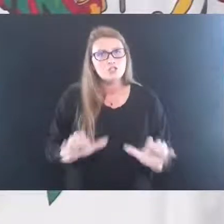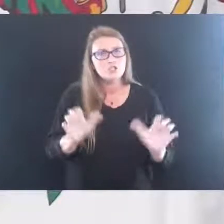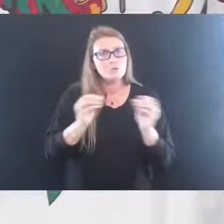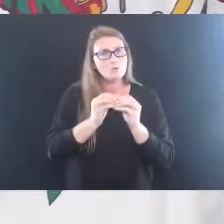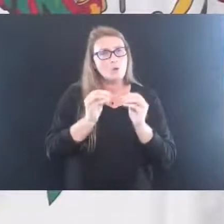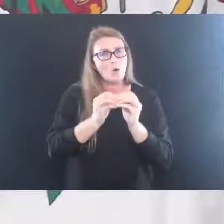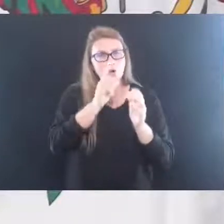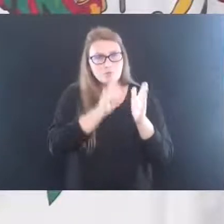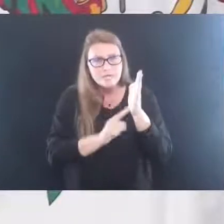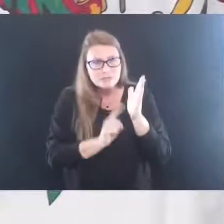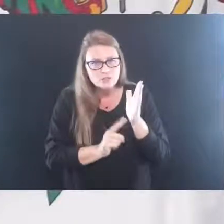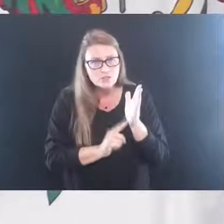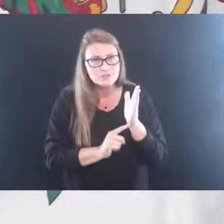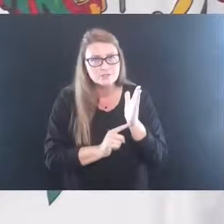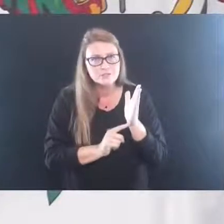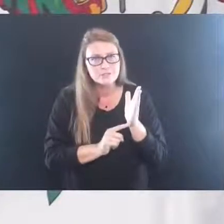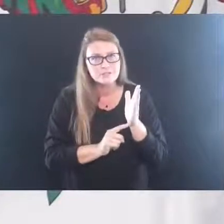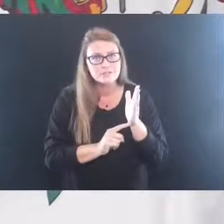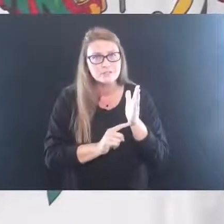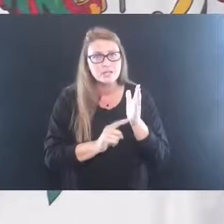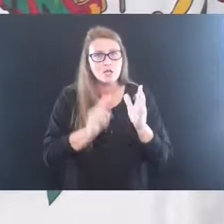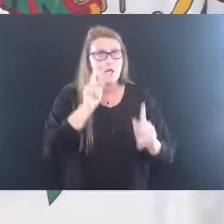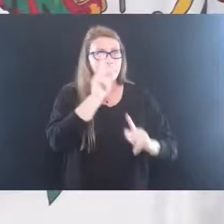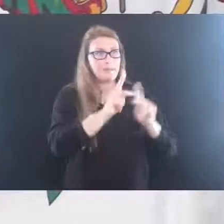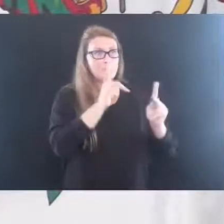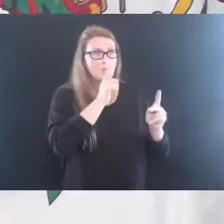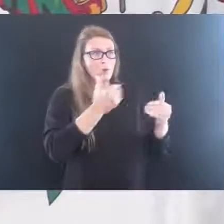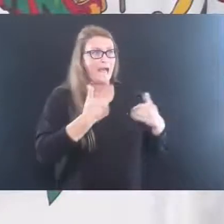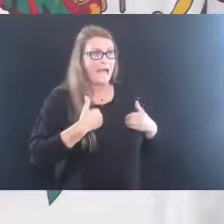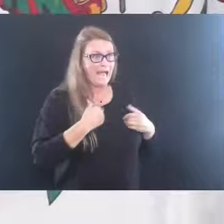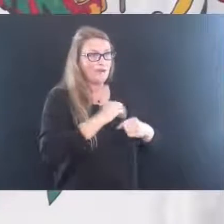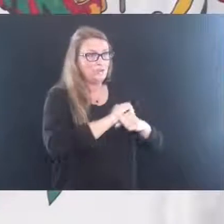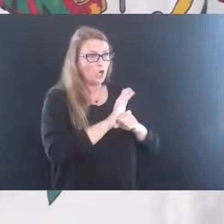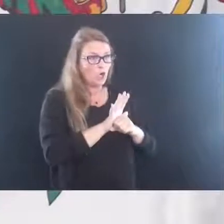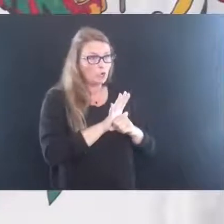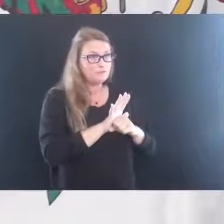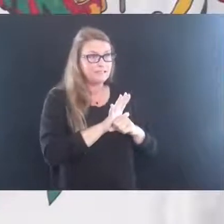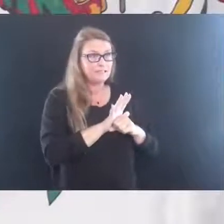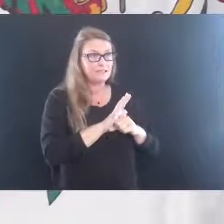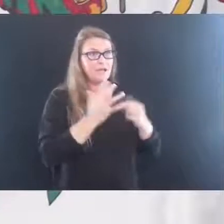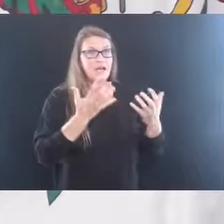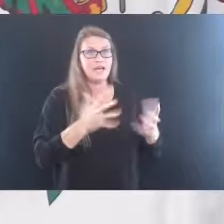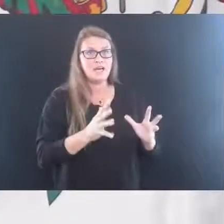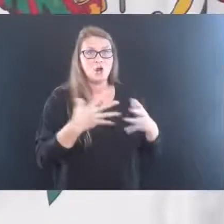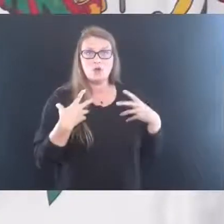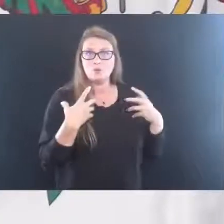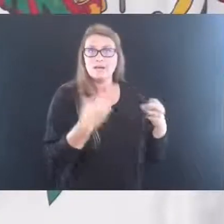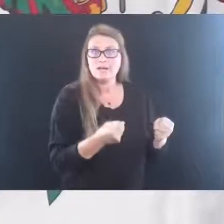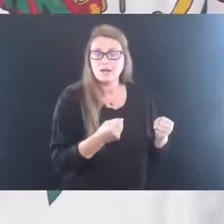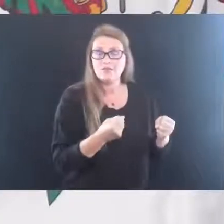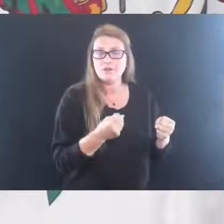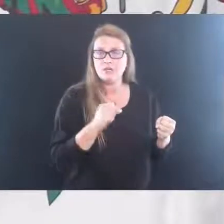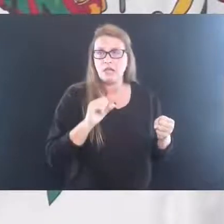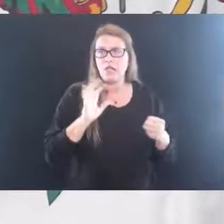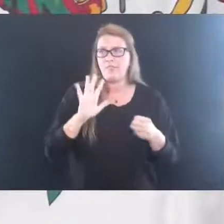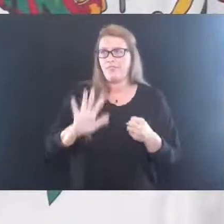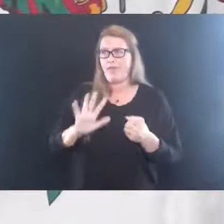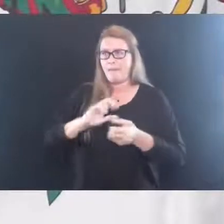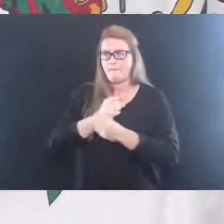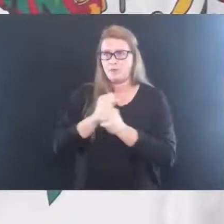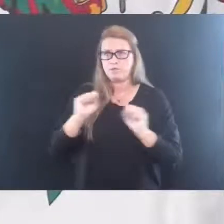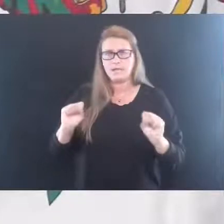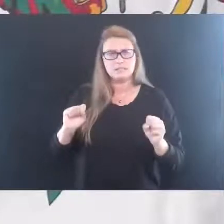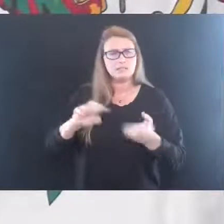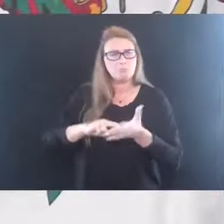research over the folks that have had COVID and the antibodies and how well they're protected and everything on that. But for what we